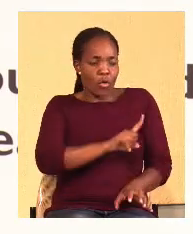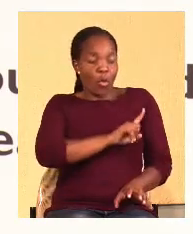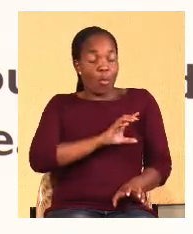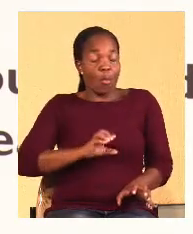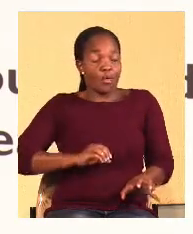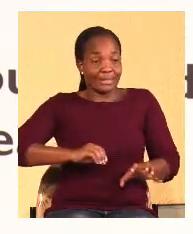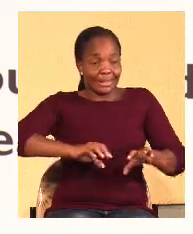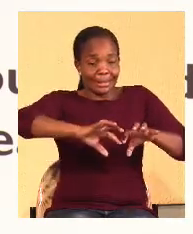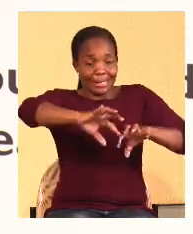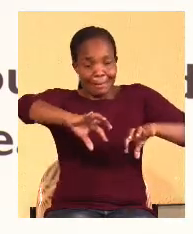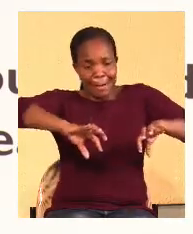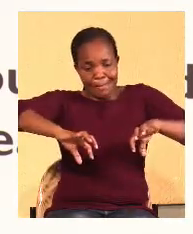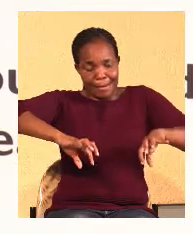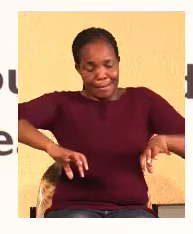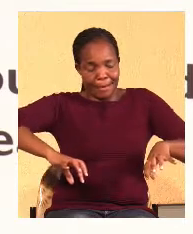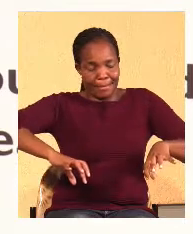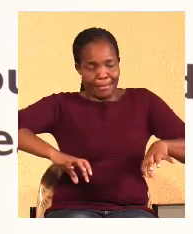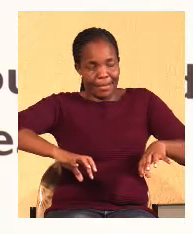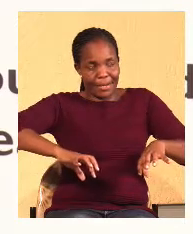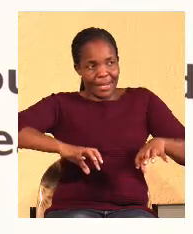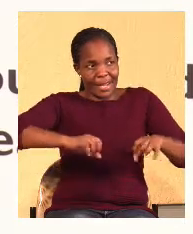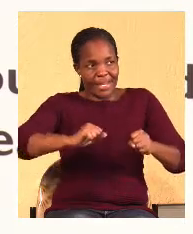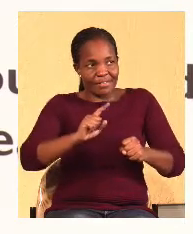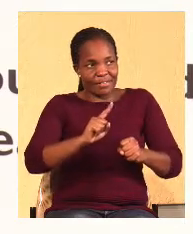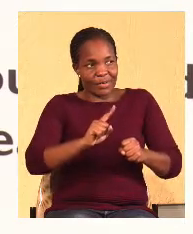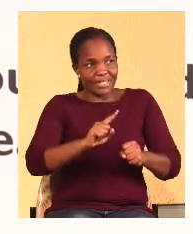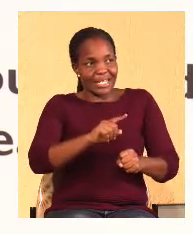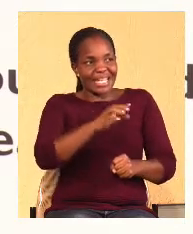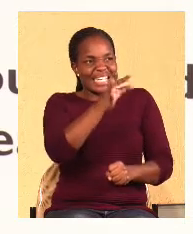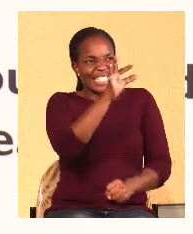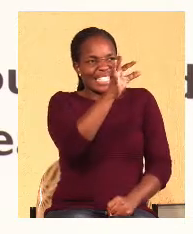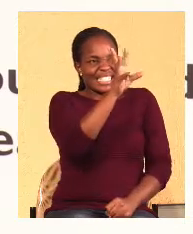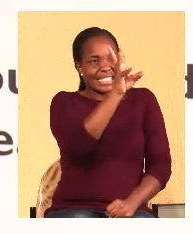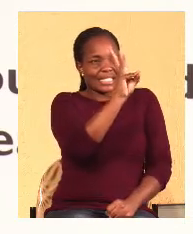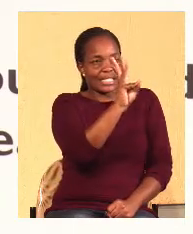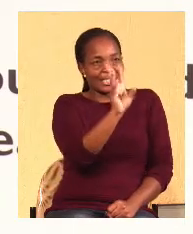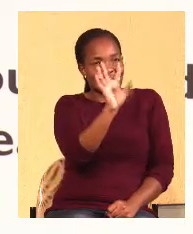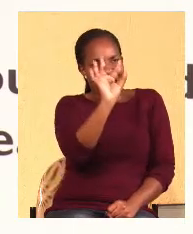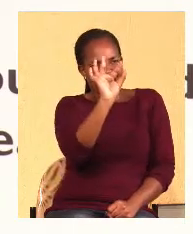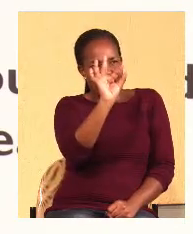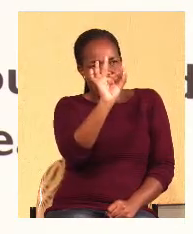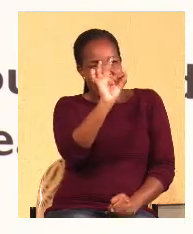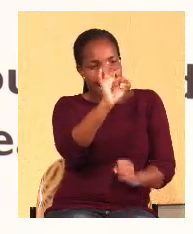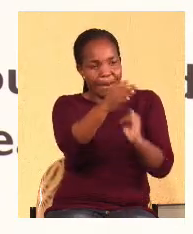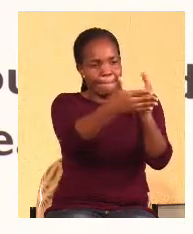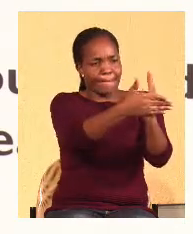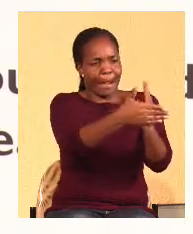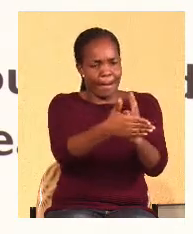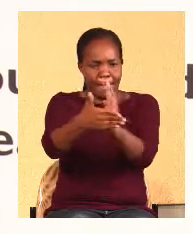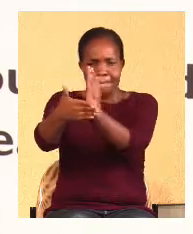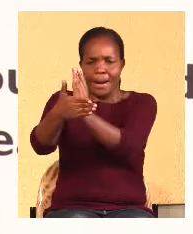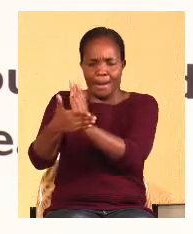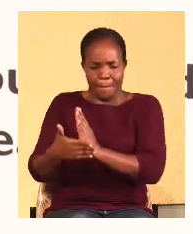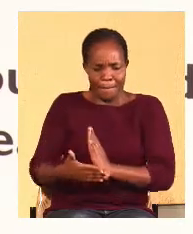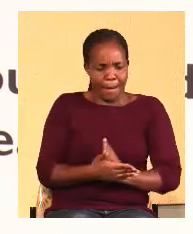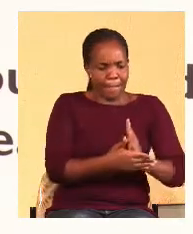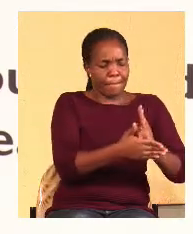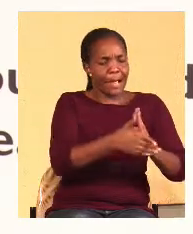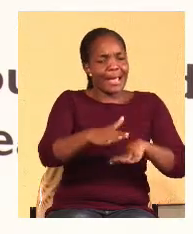they've also have what they call 69 lockdown spaces. So there is not going to